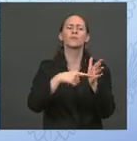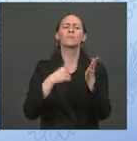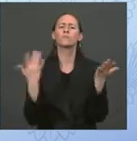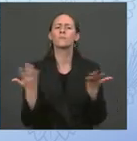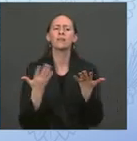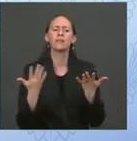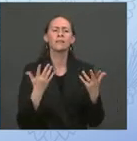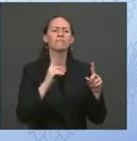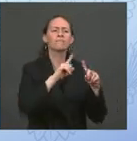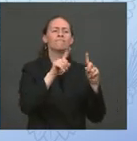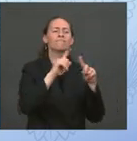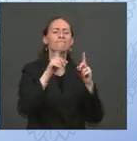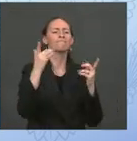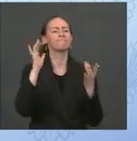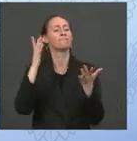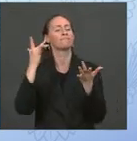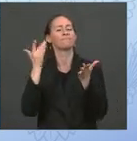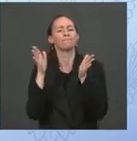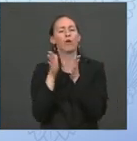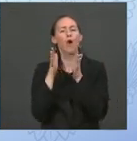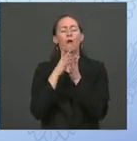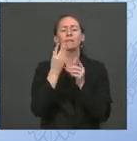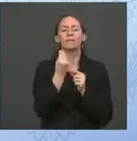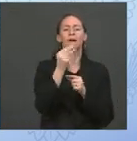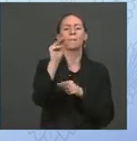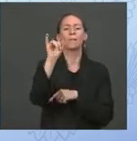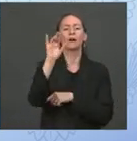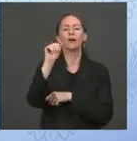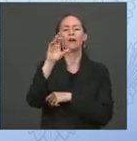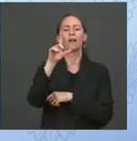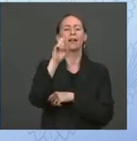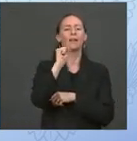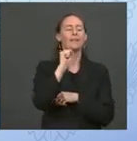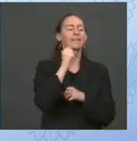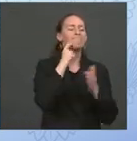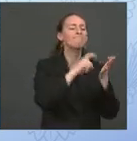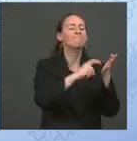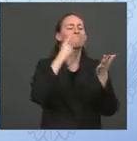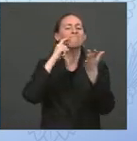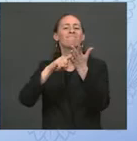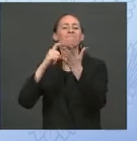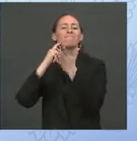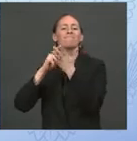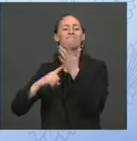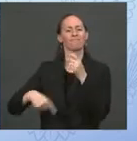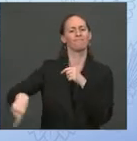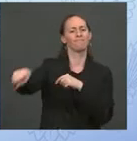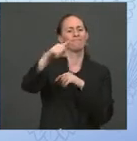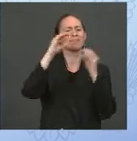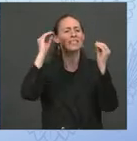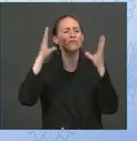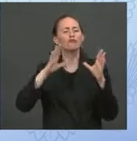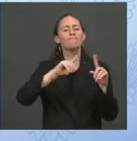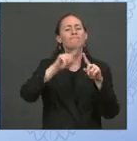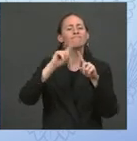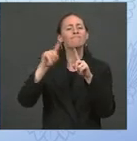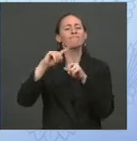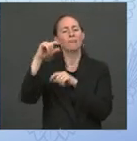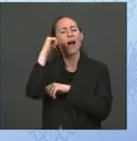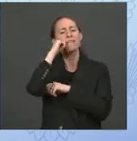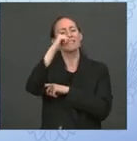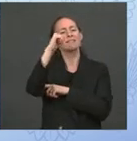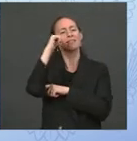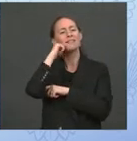that teachers across this country perform in their classrooms every single